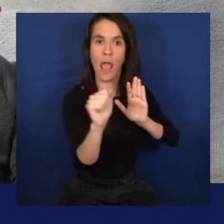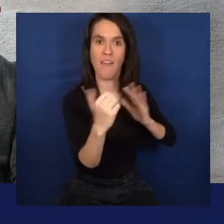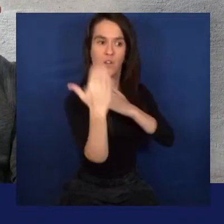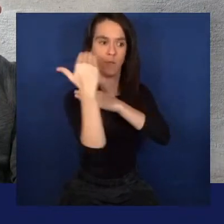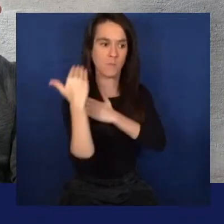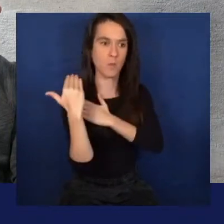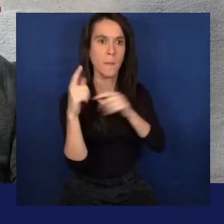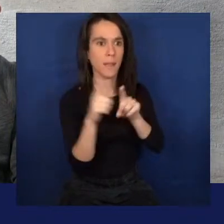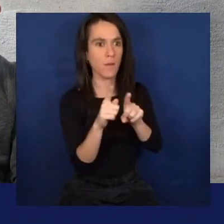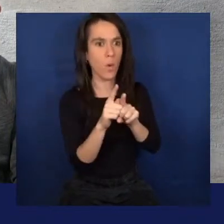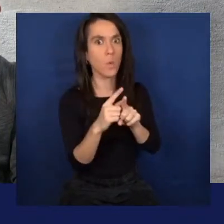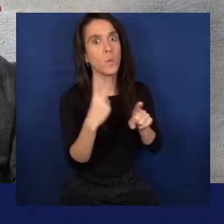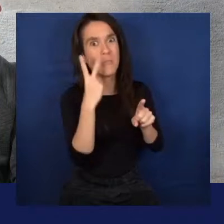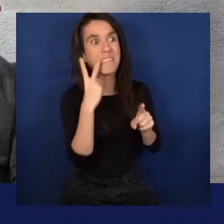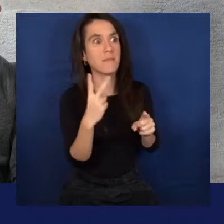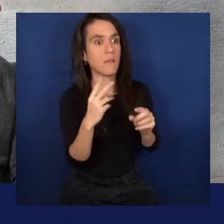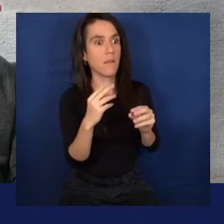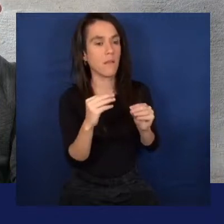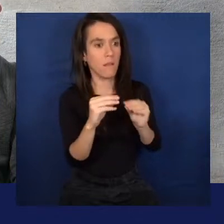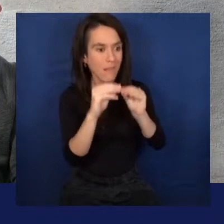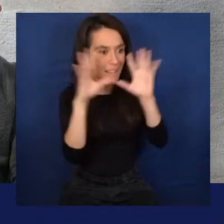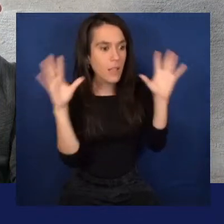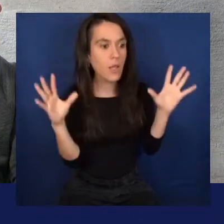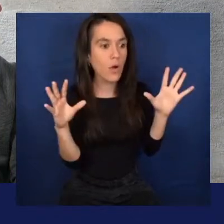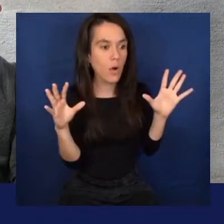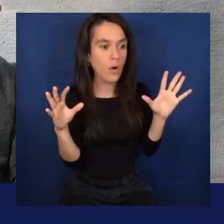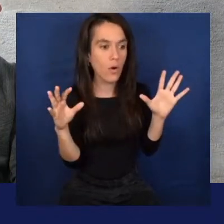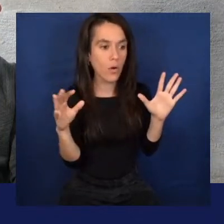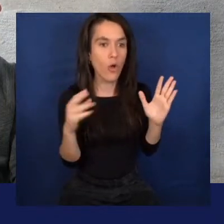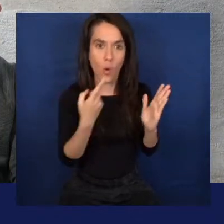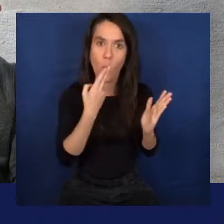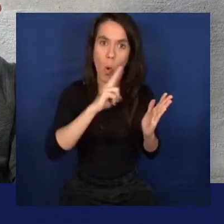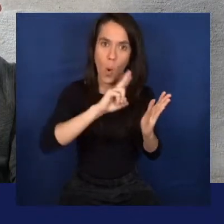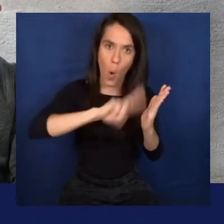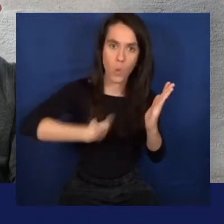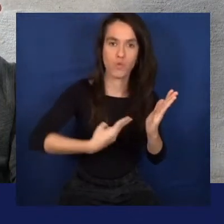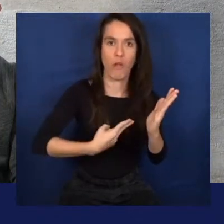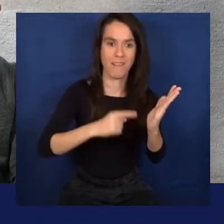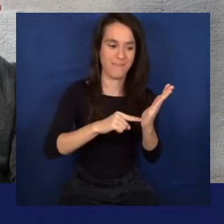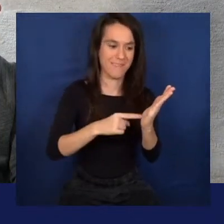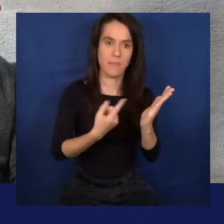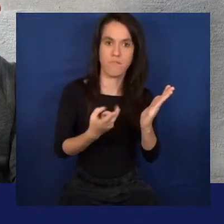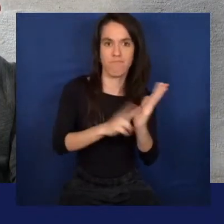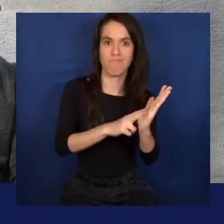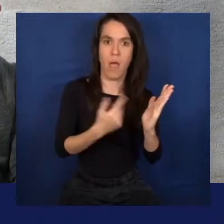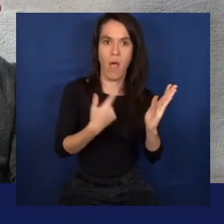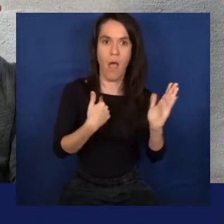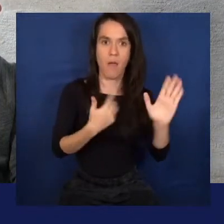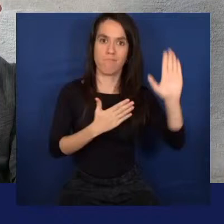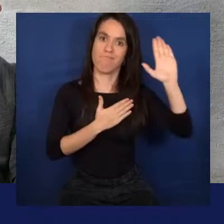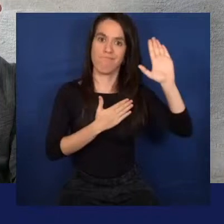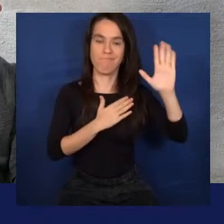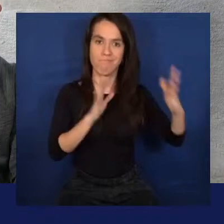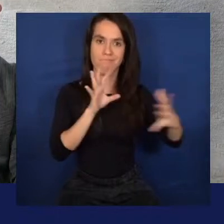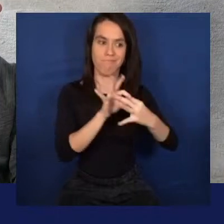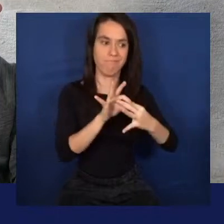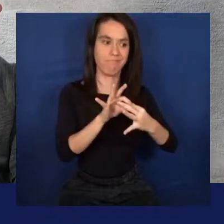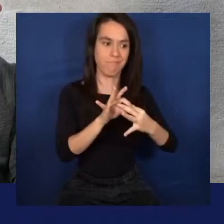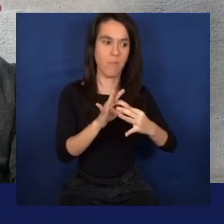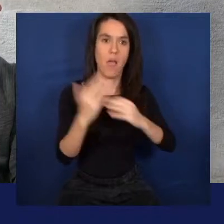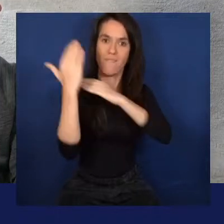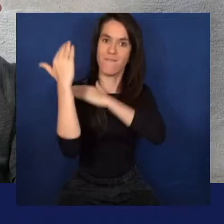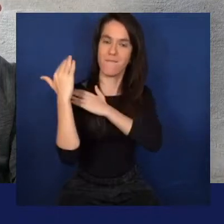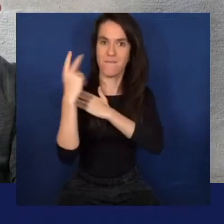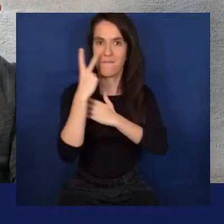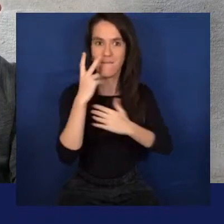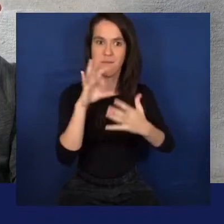a good reason. It allowed for rapid innovation, right? And you know,